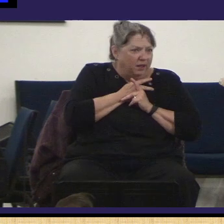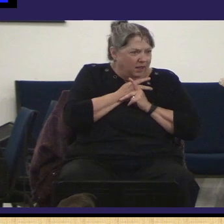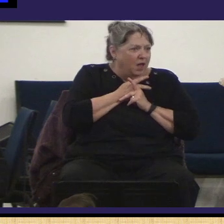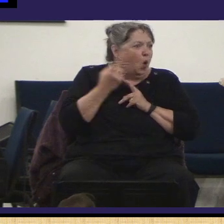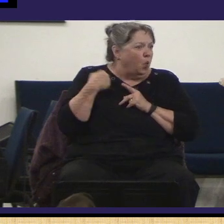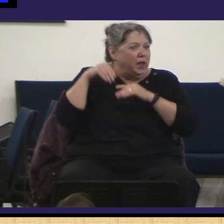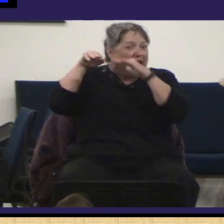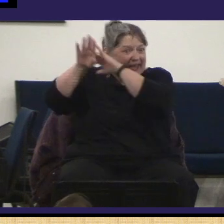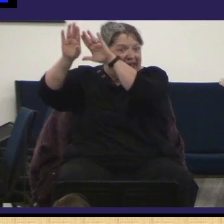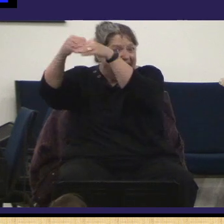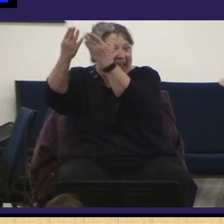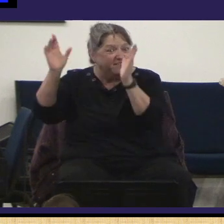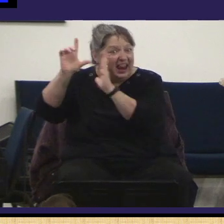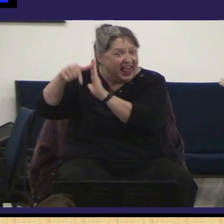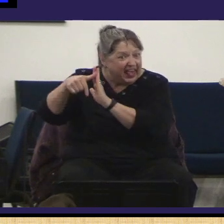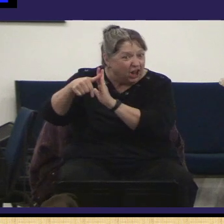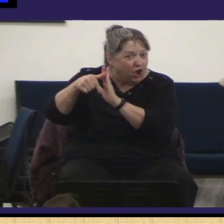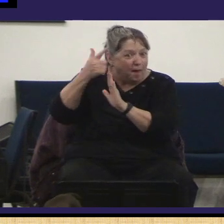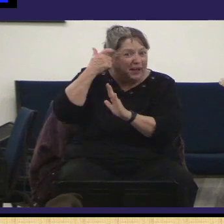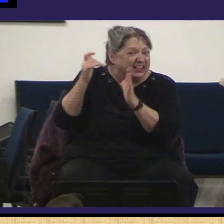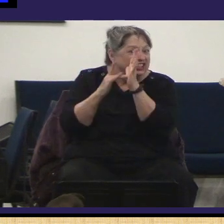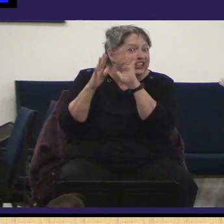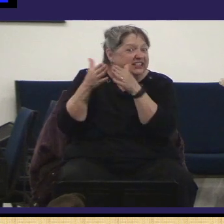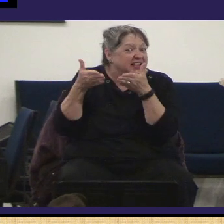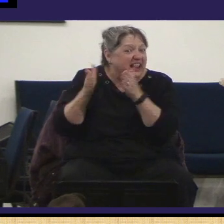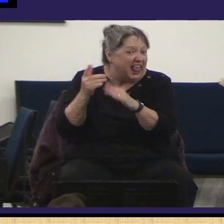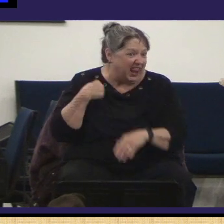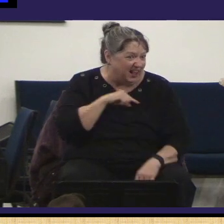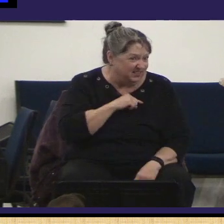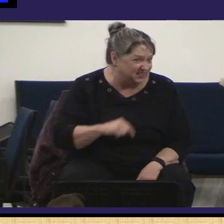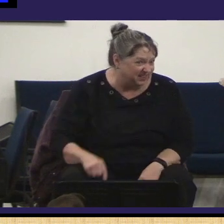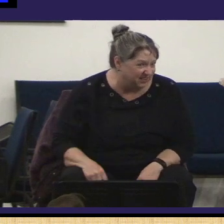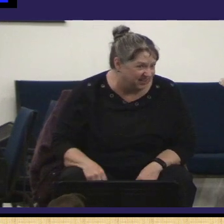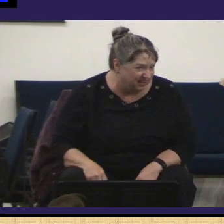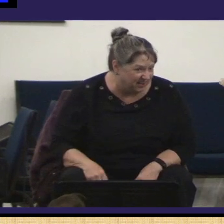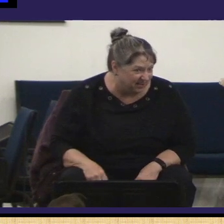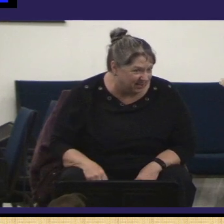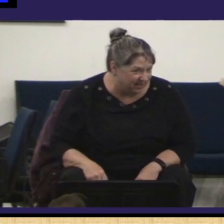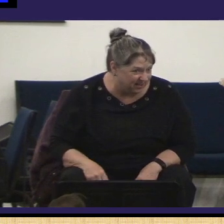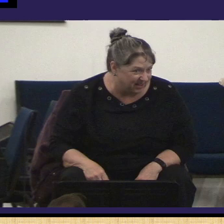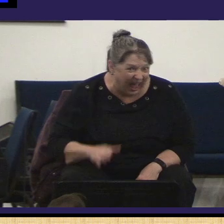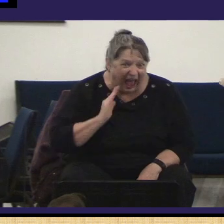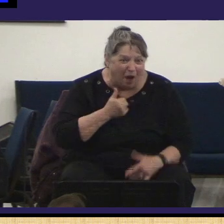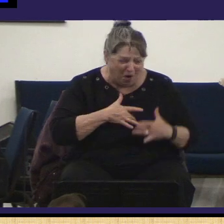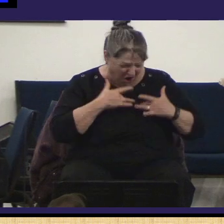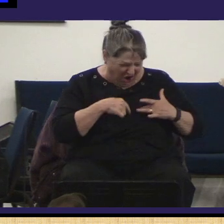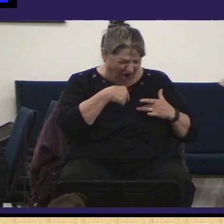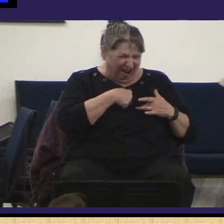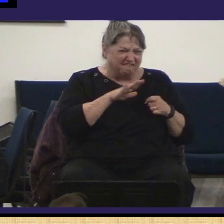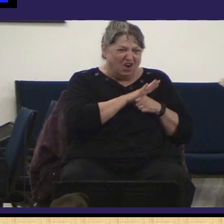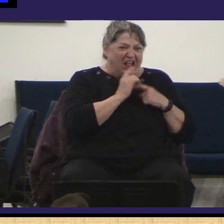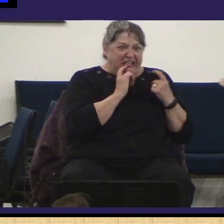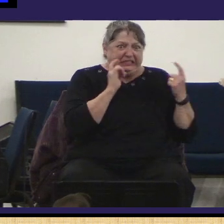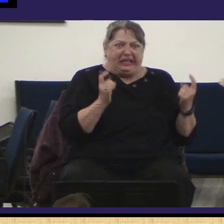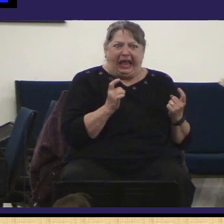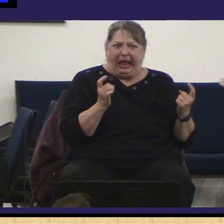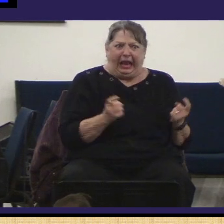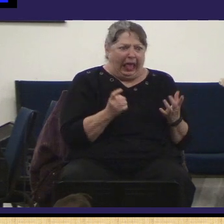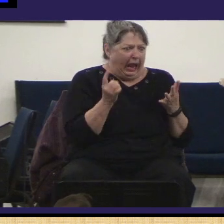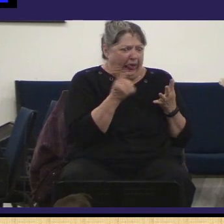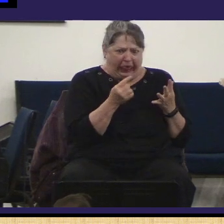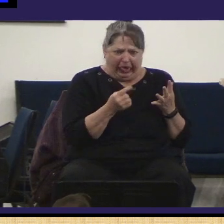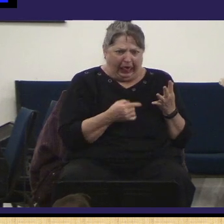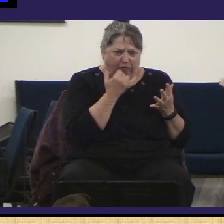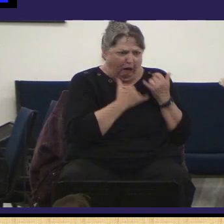And we're commanded to put on this breastplate of righteousness and allow it to do in our lives. So we need to